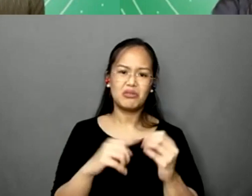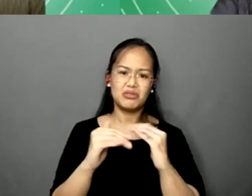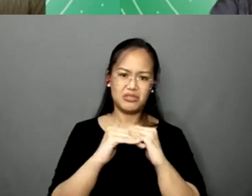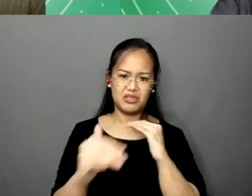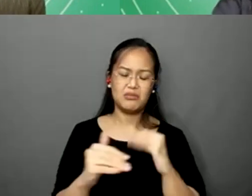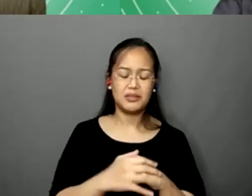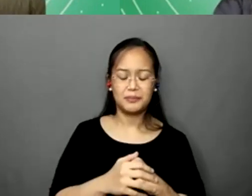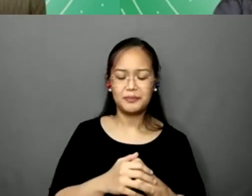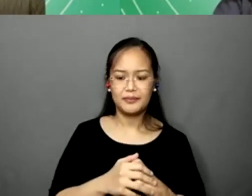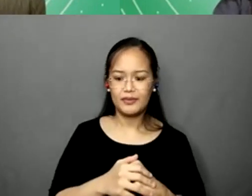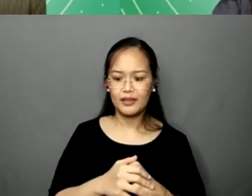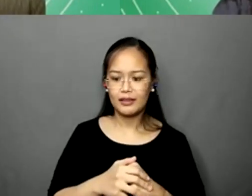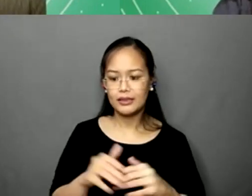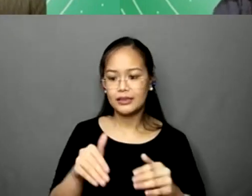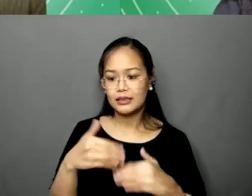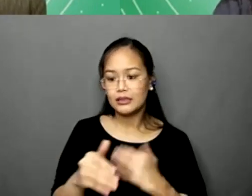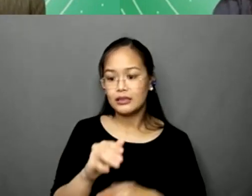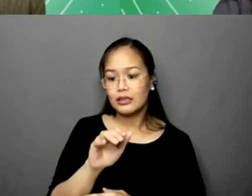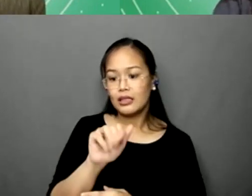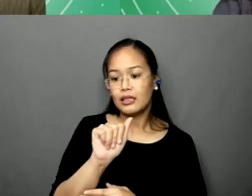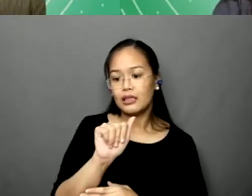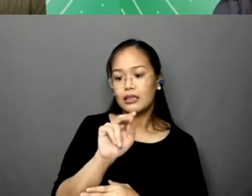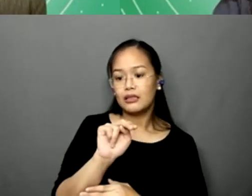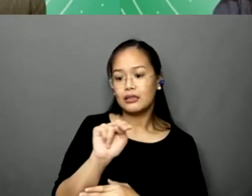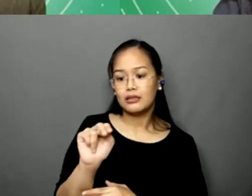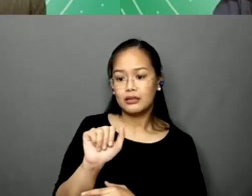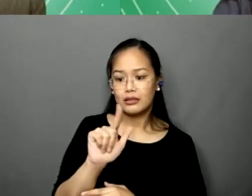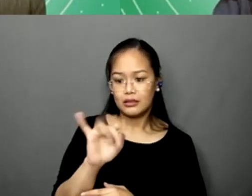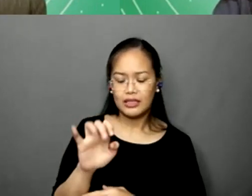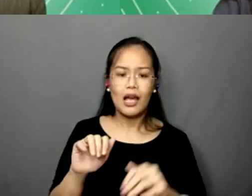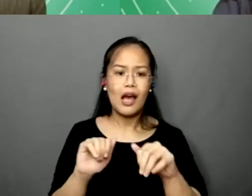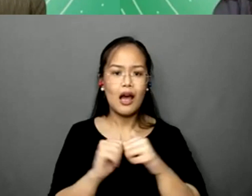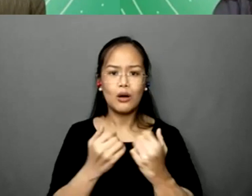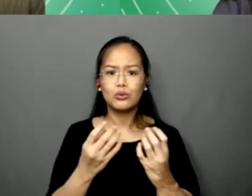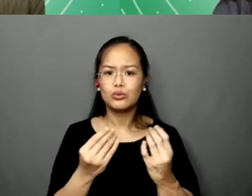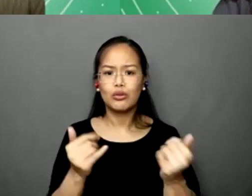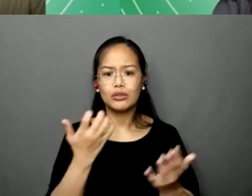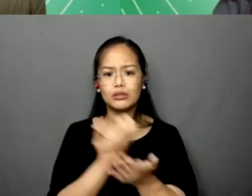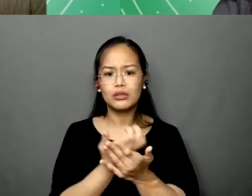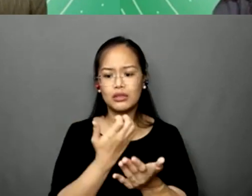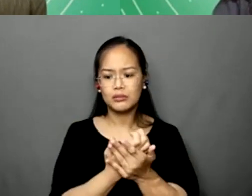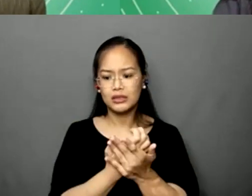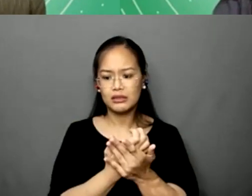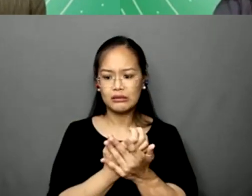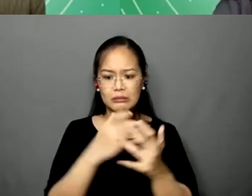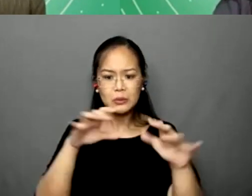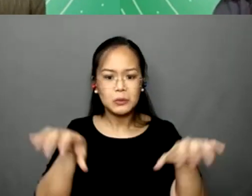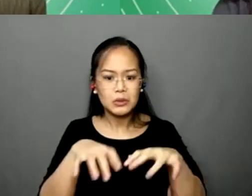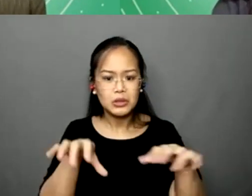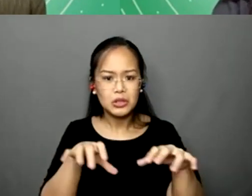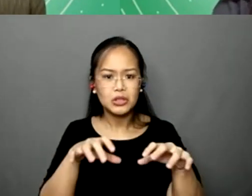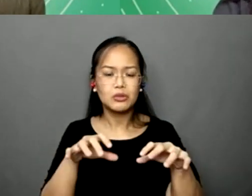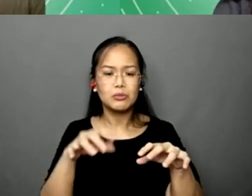Next question is from Annalie. How can we address the economic aspect so our sustainability effort can be